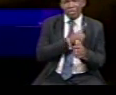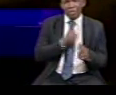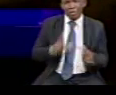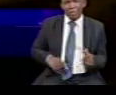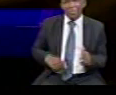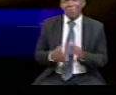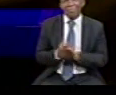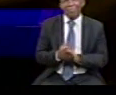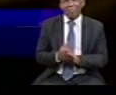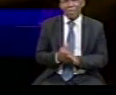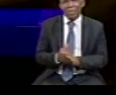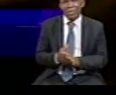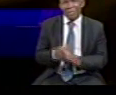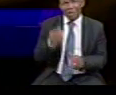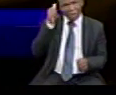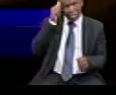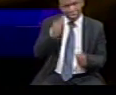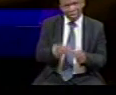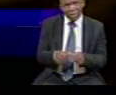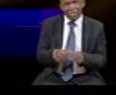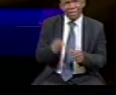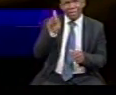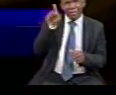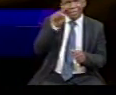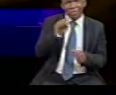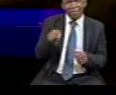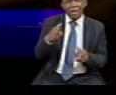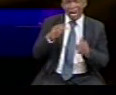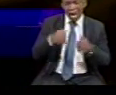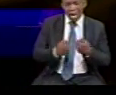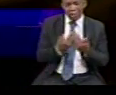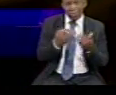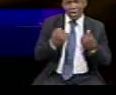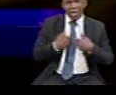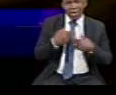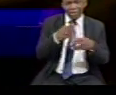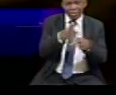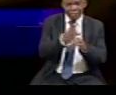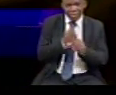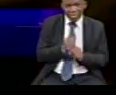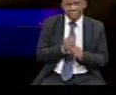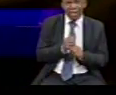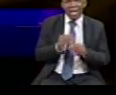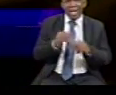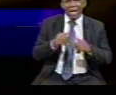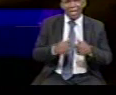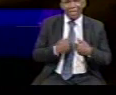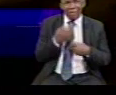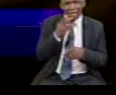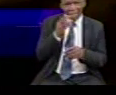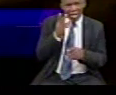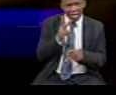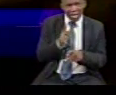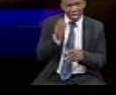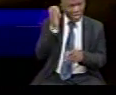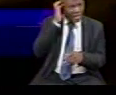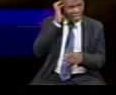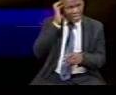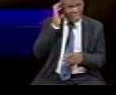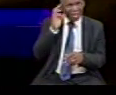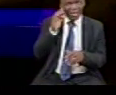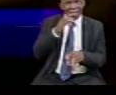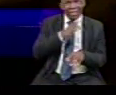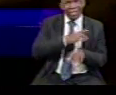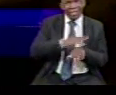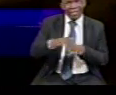holiness. Remember, therefore, how thou hast received and heard and hold fast and repent. If therefore thou shalt not